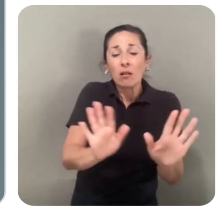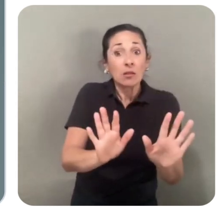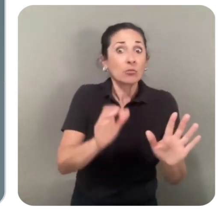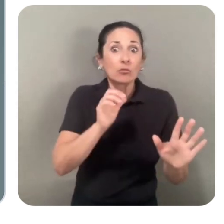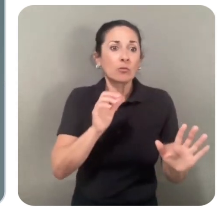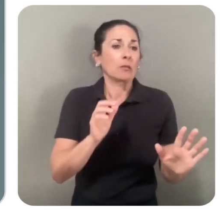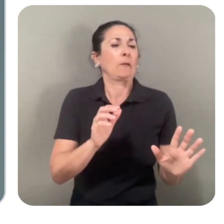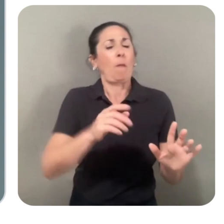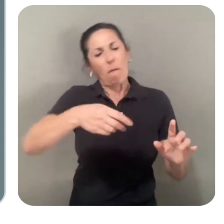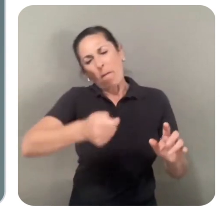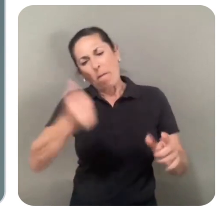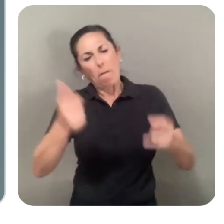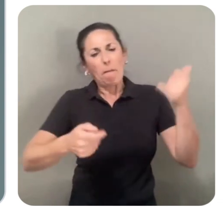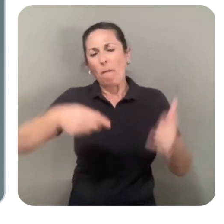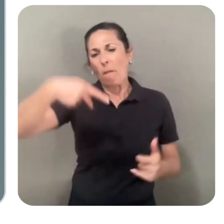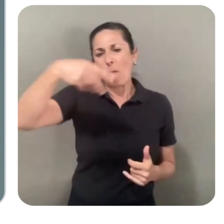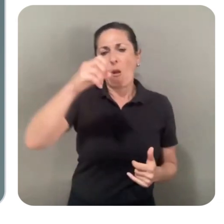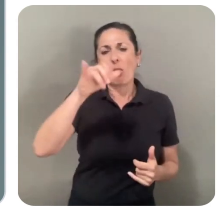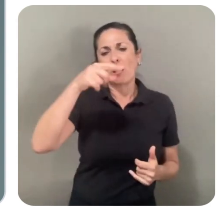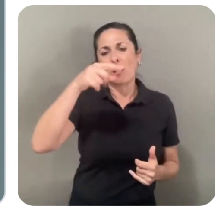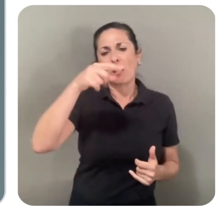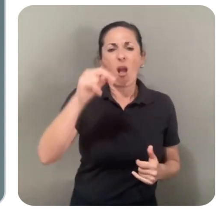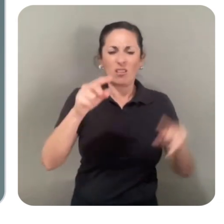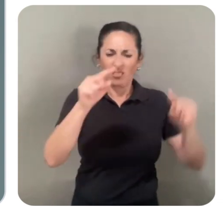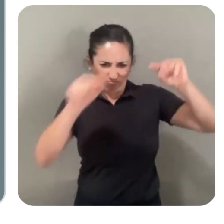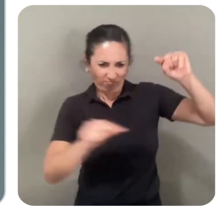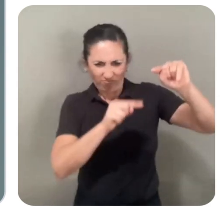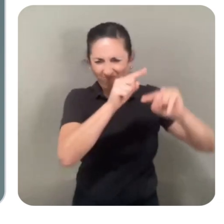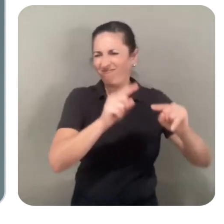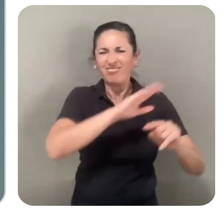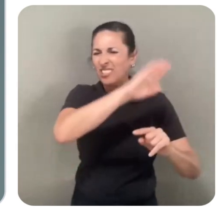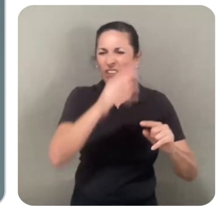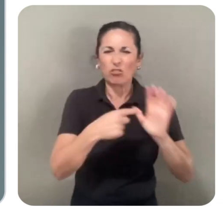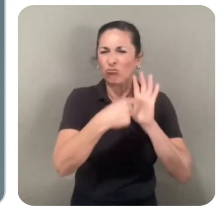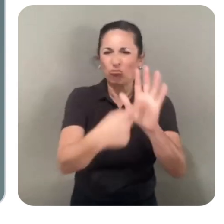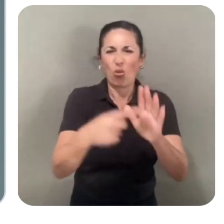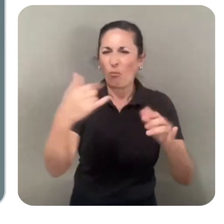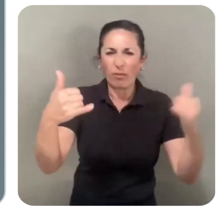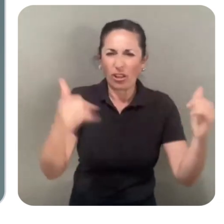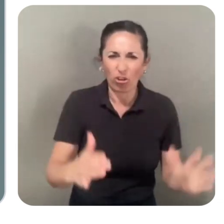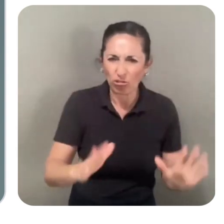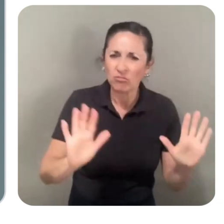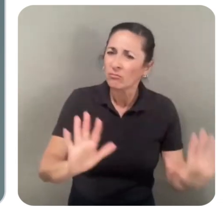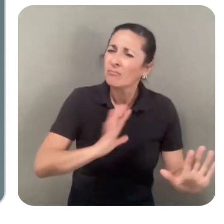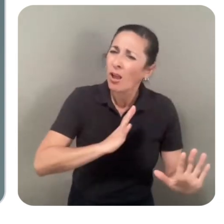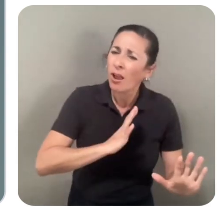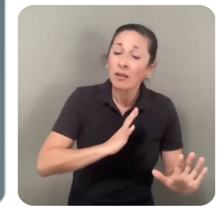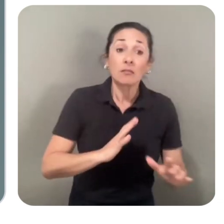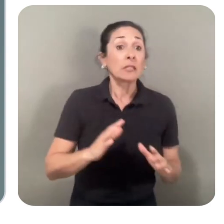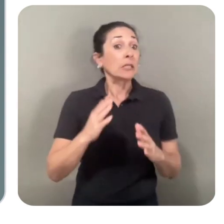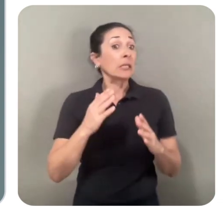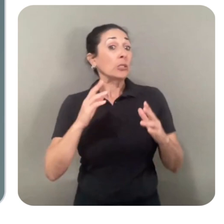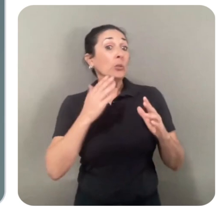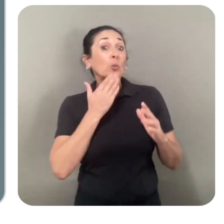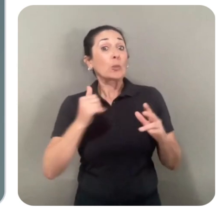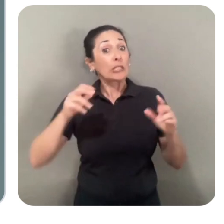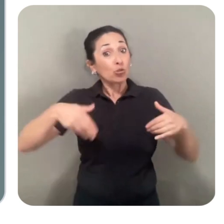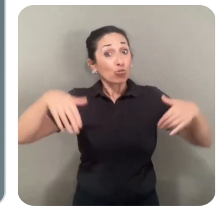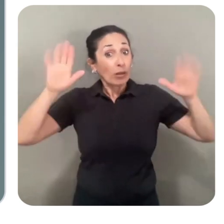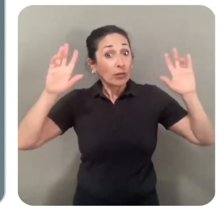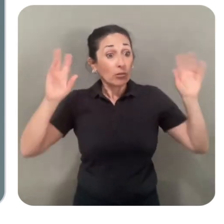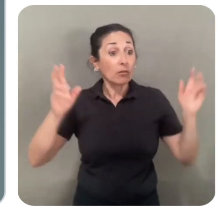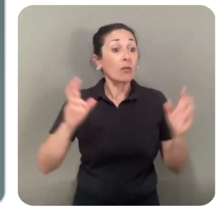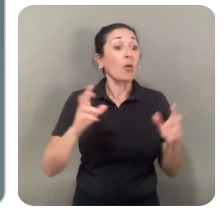afraid to remove polygons that will never be shown to players. In Sweet Surrender, our rooms are generated from preset